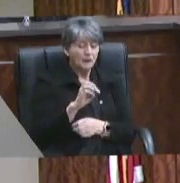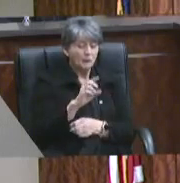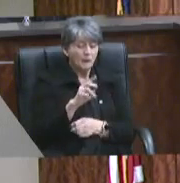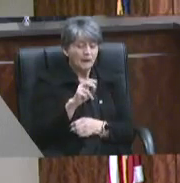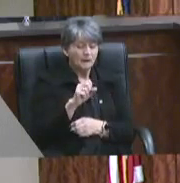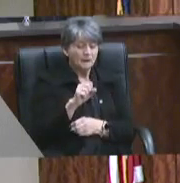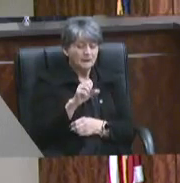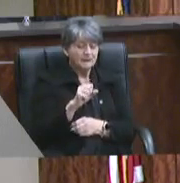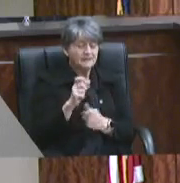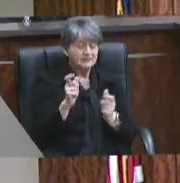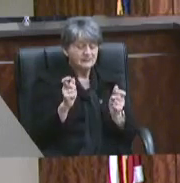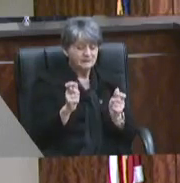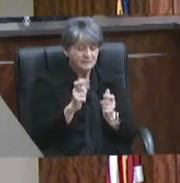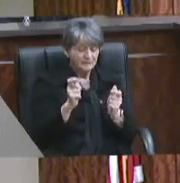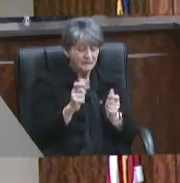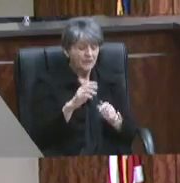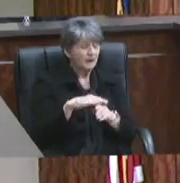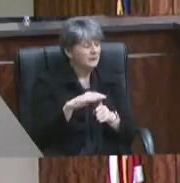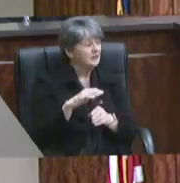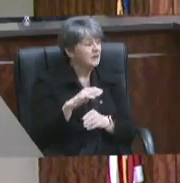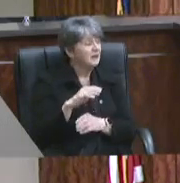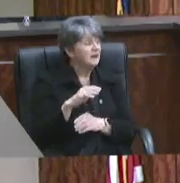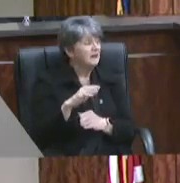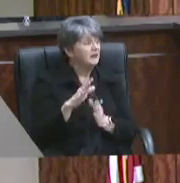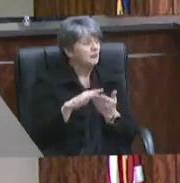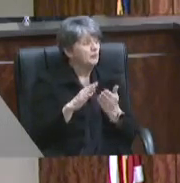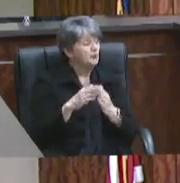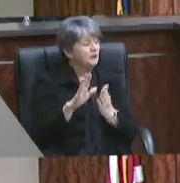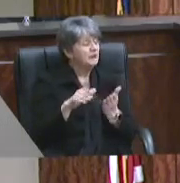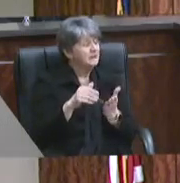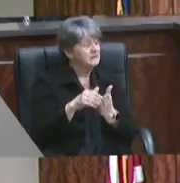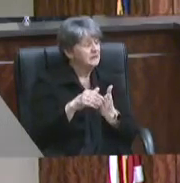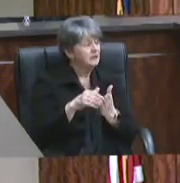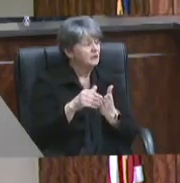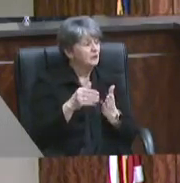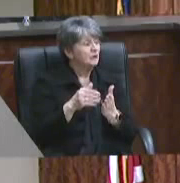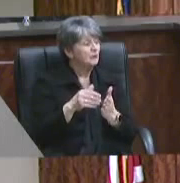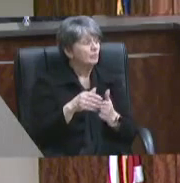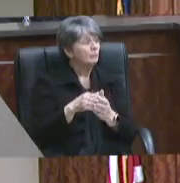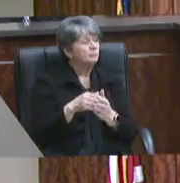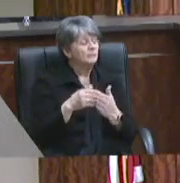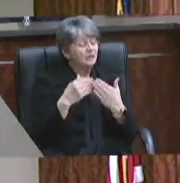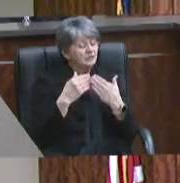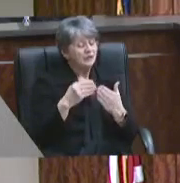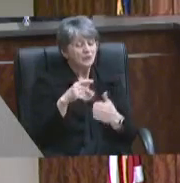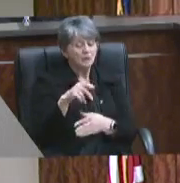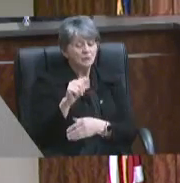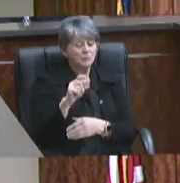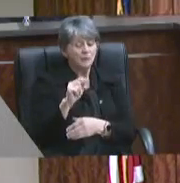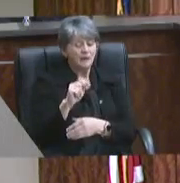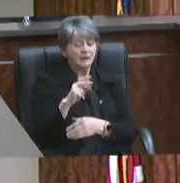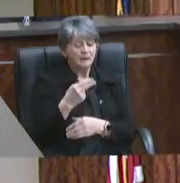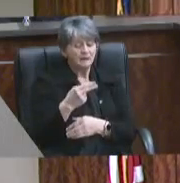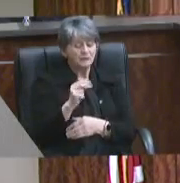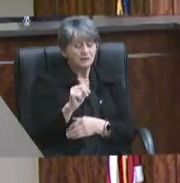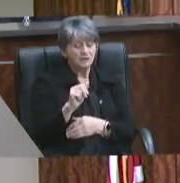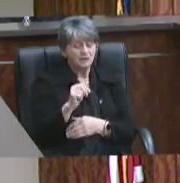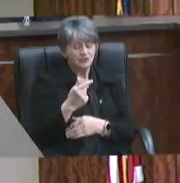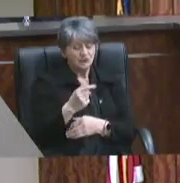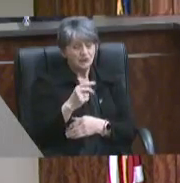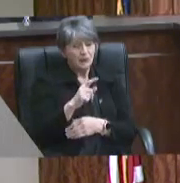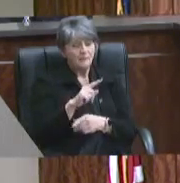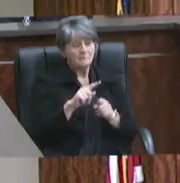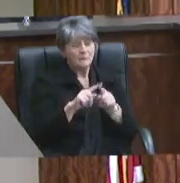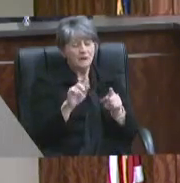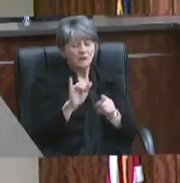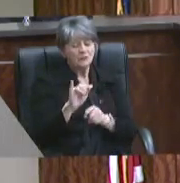Community Center. Again, I want to acknowledge and thank Pat Haig in particular, who really put this together, but also all the vendors